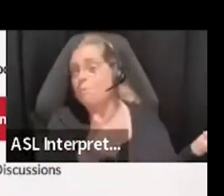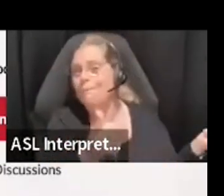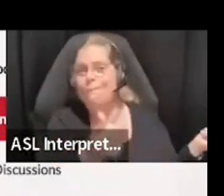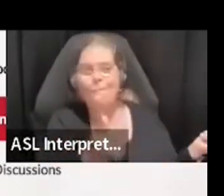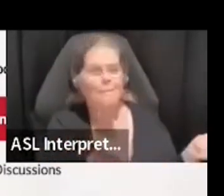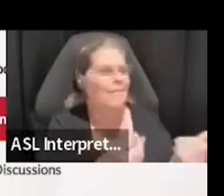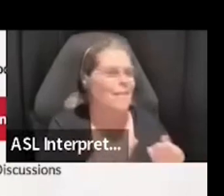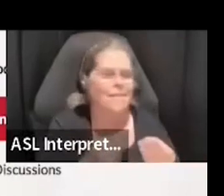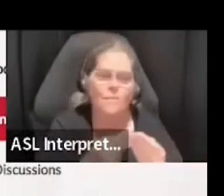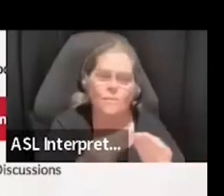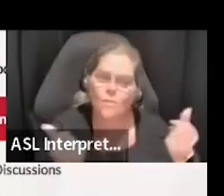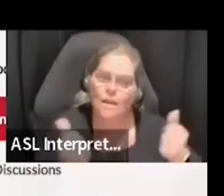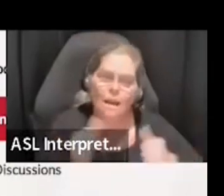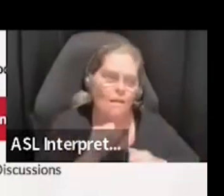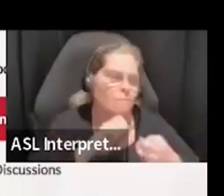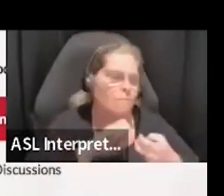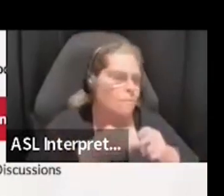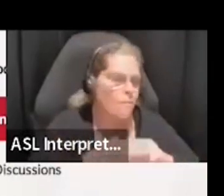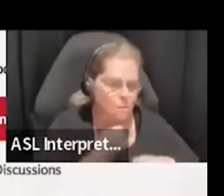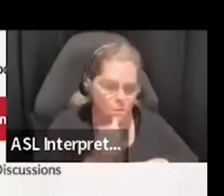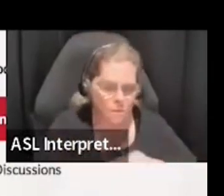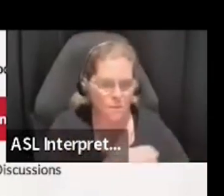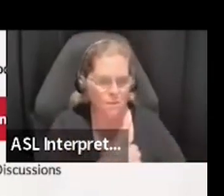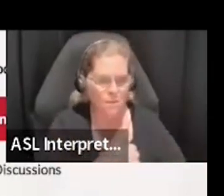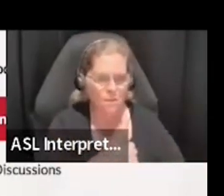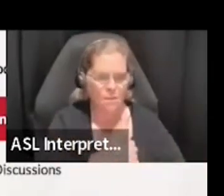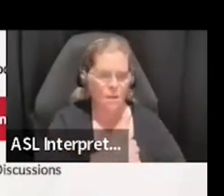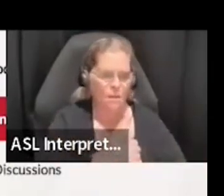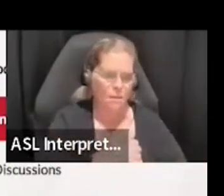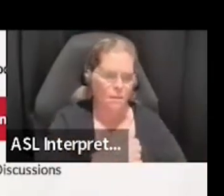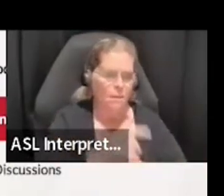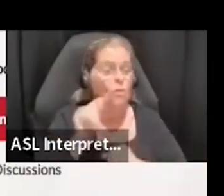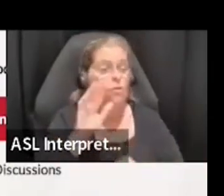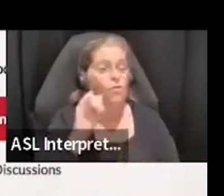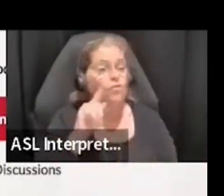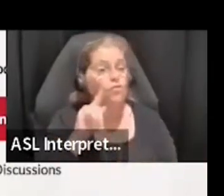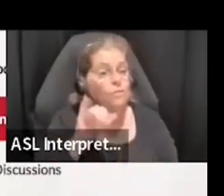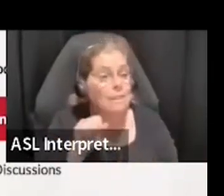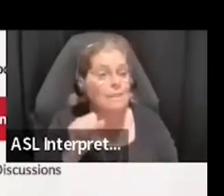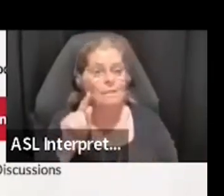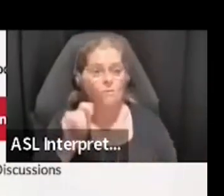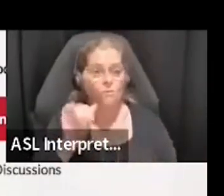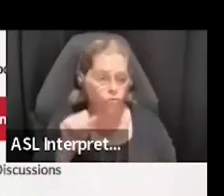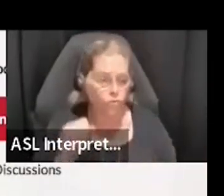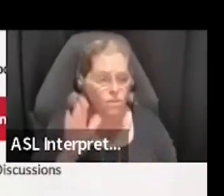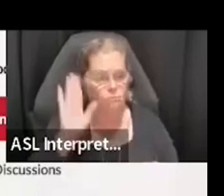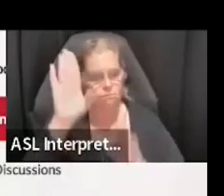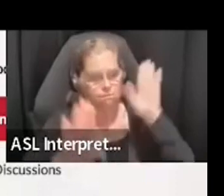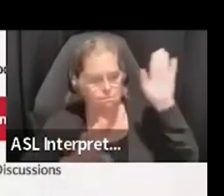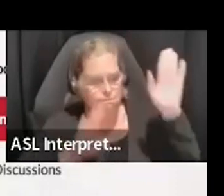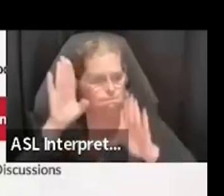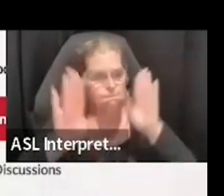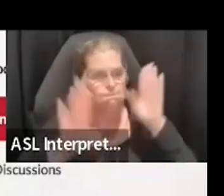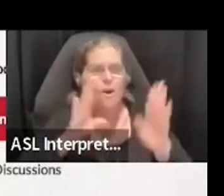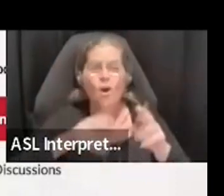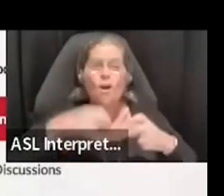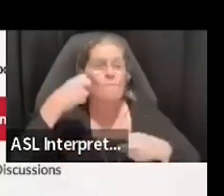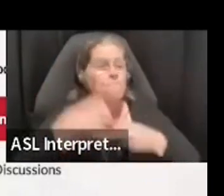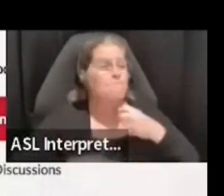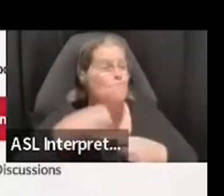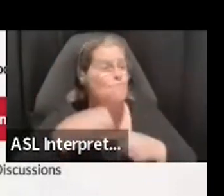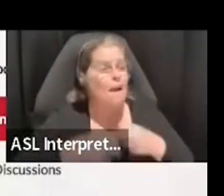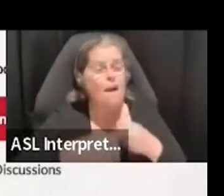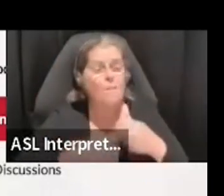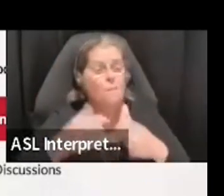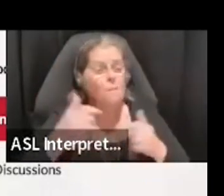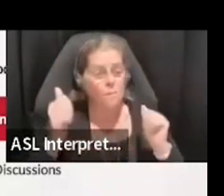solution. Treatise after treatise documents the main contributor to juvenile crime is education, or lack thereof.